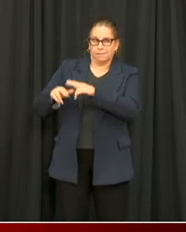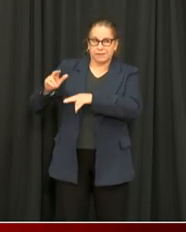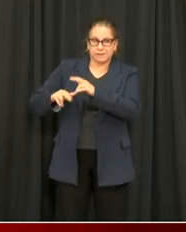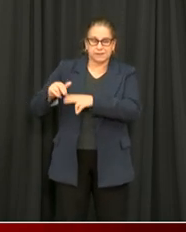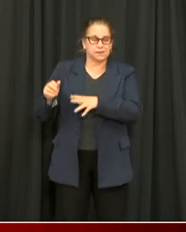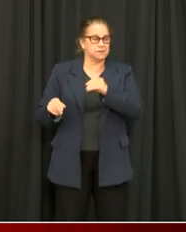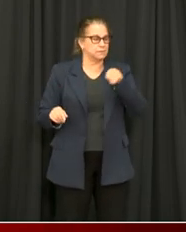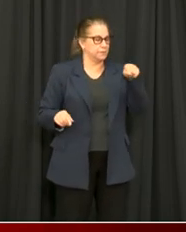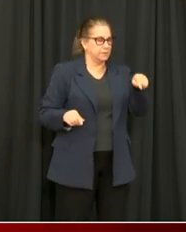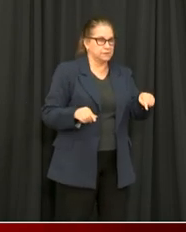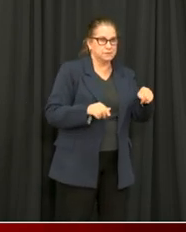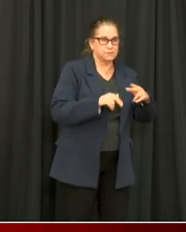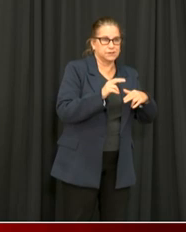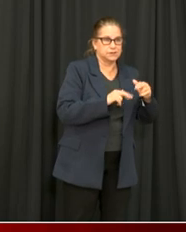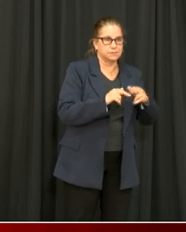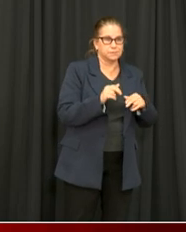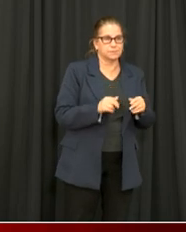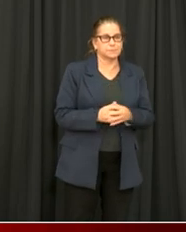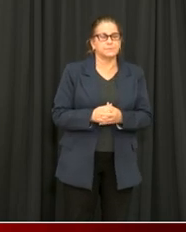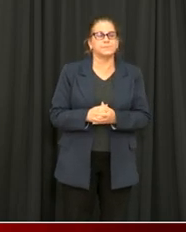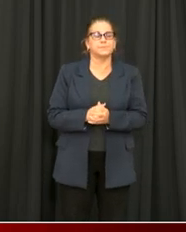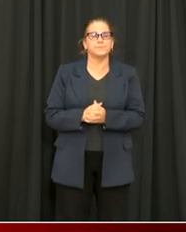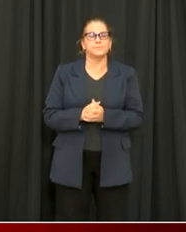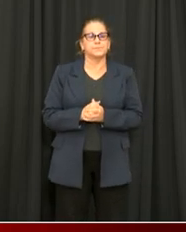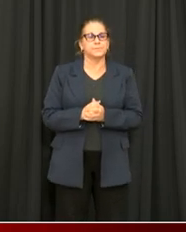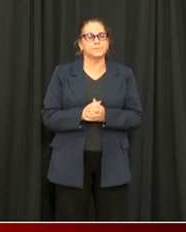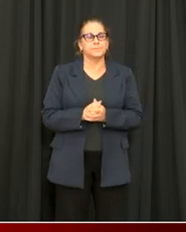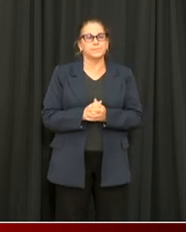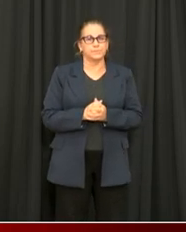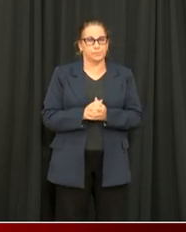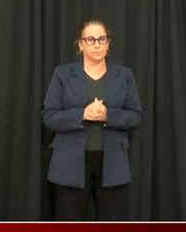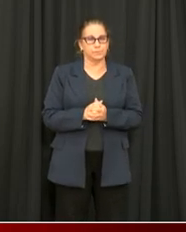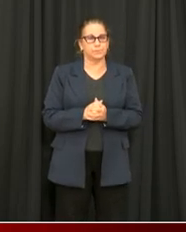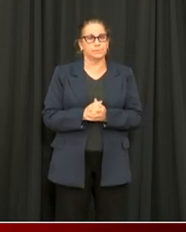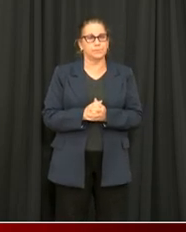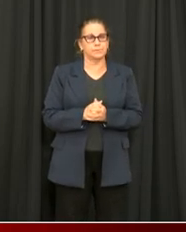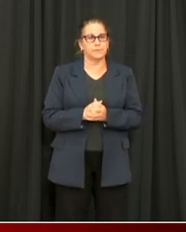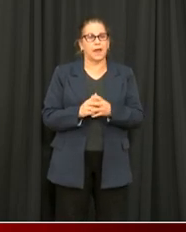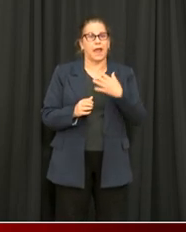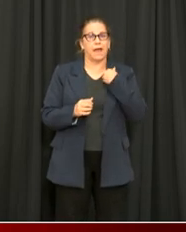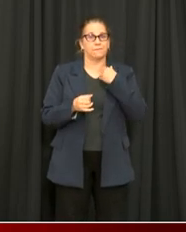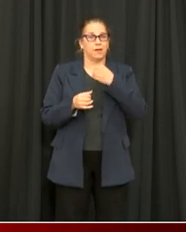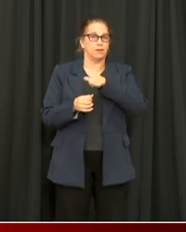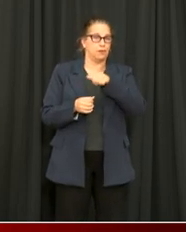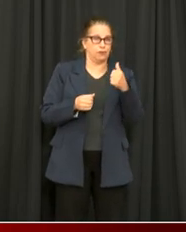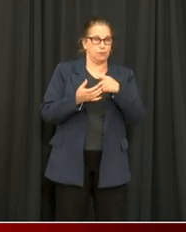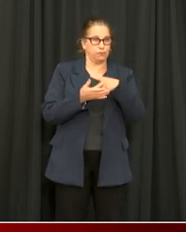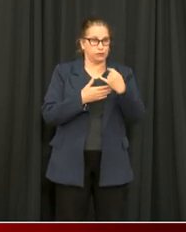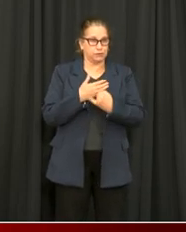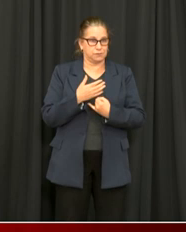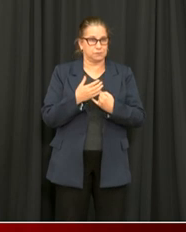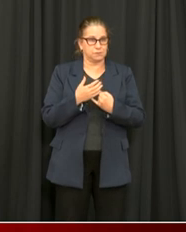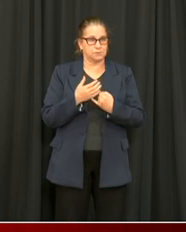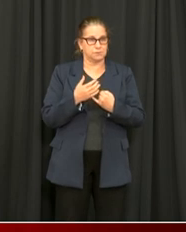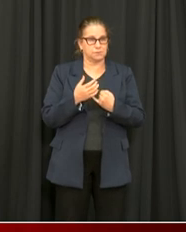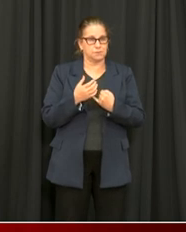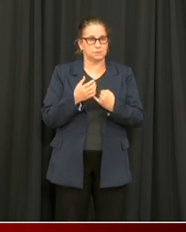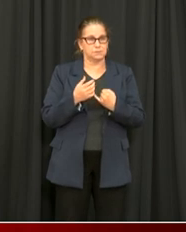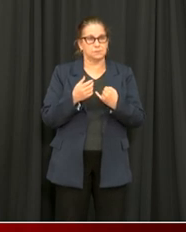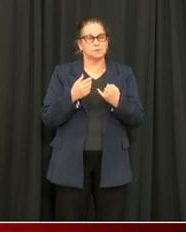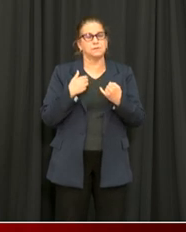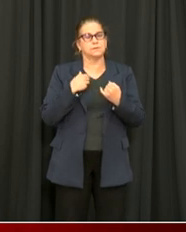St. Elizabeth's. And also, and lastly, the project includes the provision for 2 new urgent